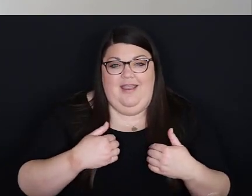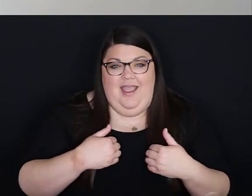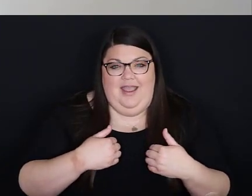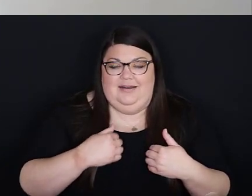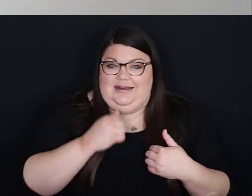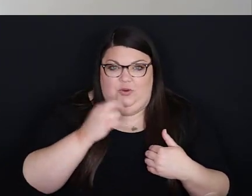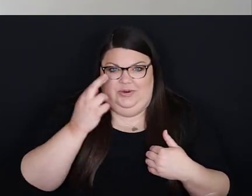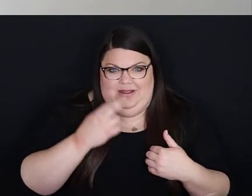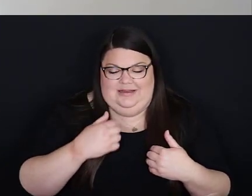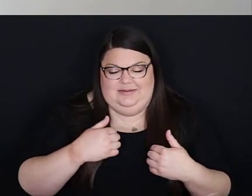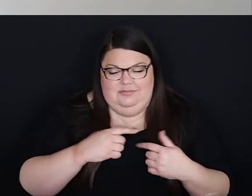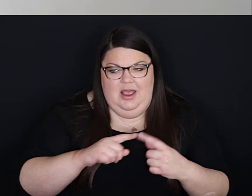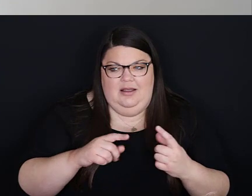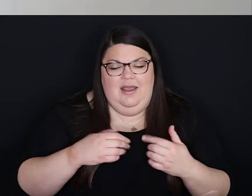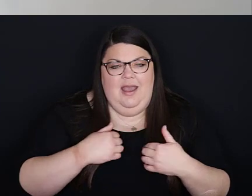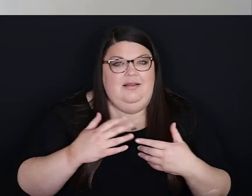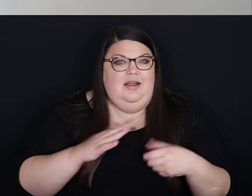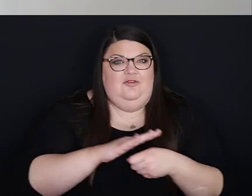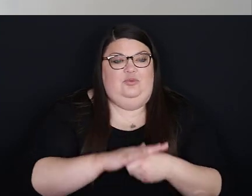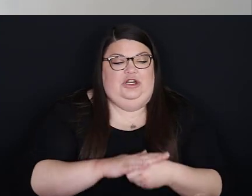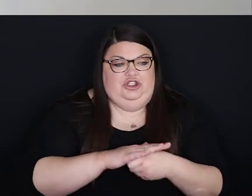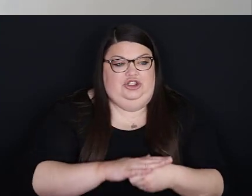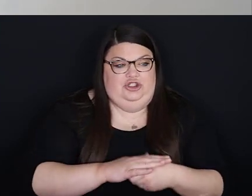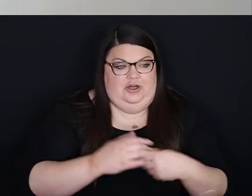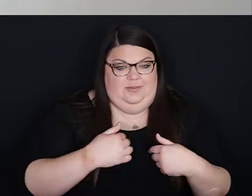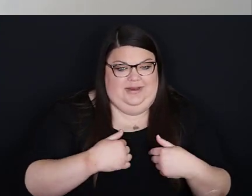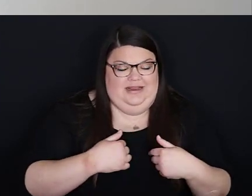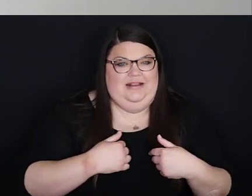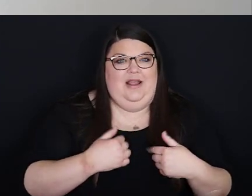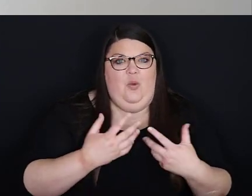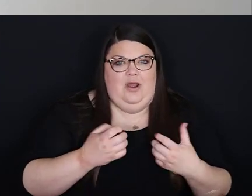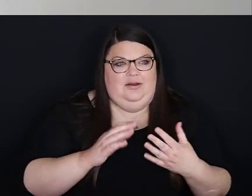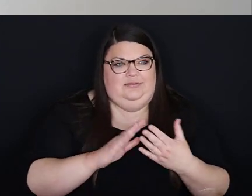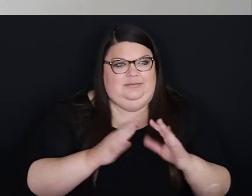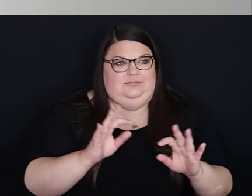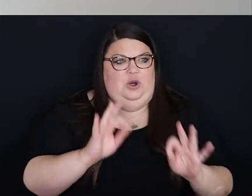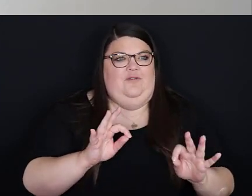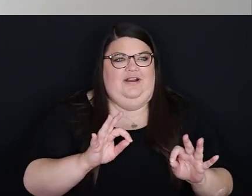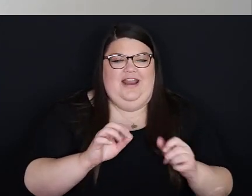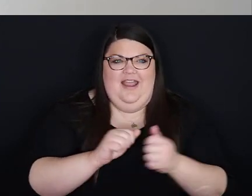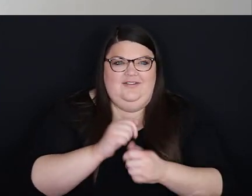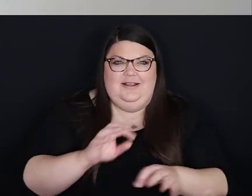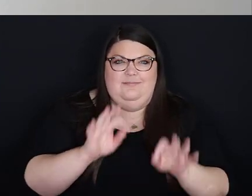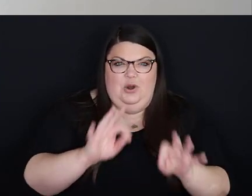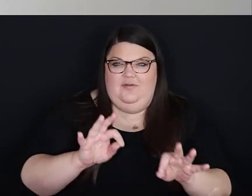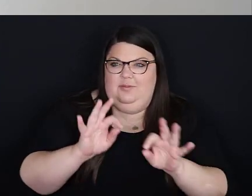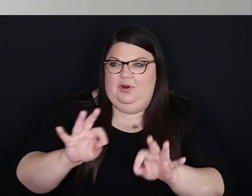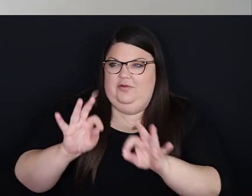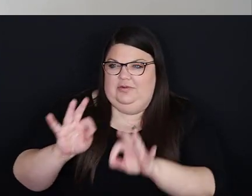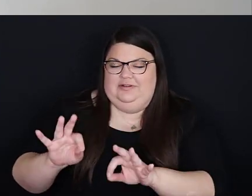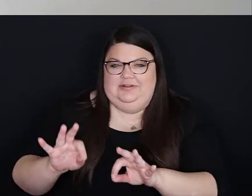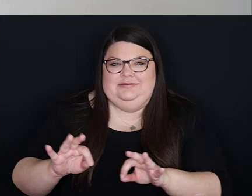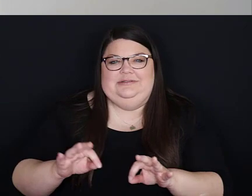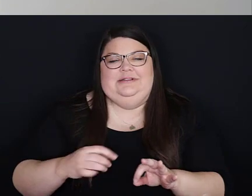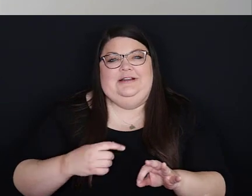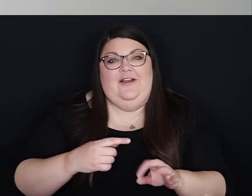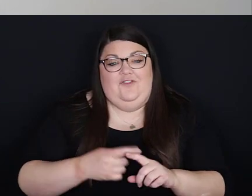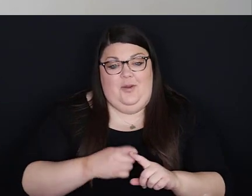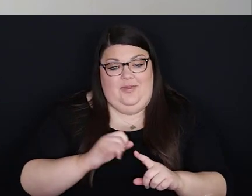unbeknownst to me, I had a lot of pressure on me to be perfect, right? To do everything just perfect.